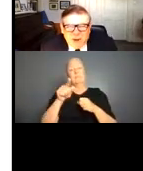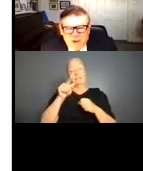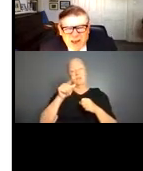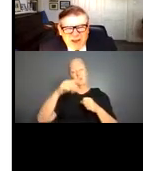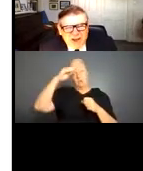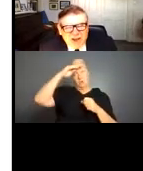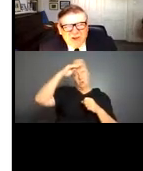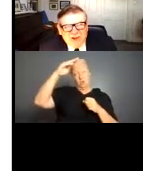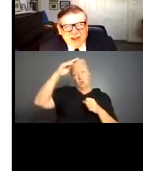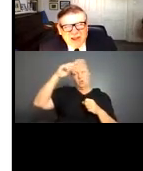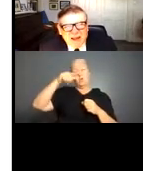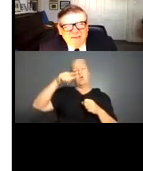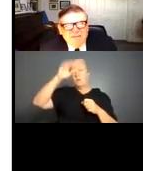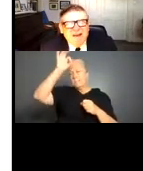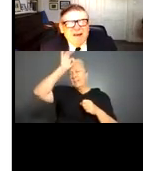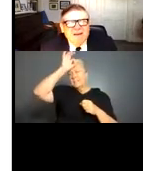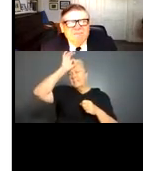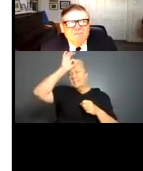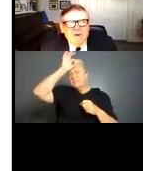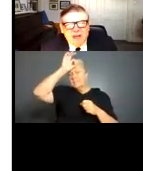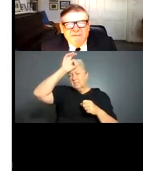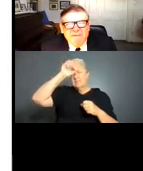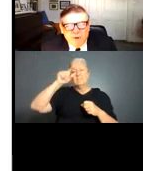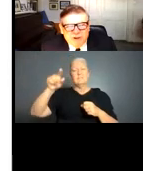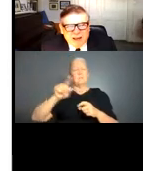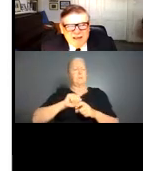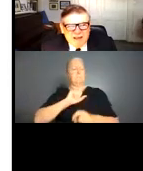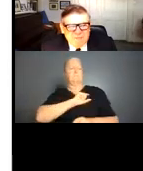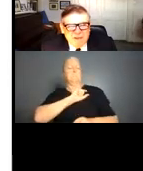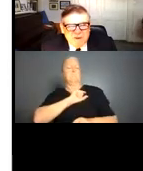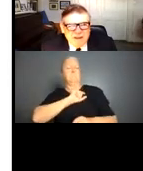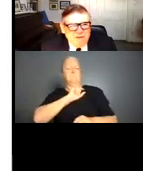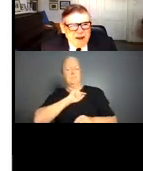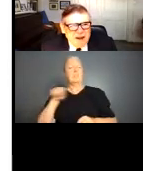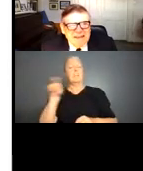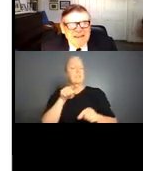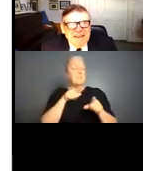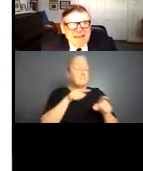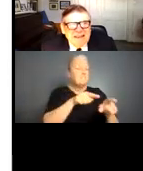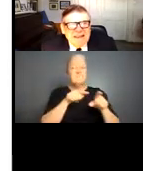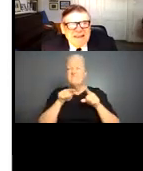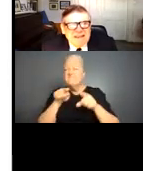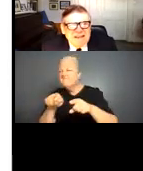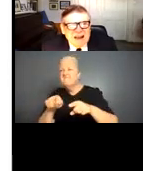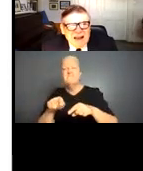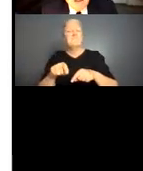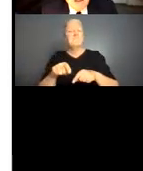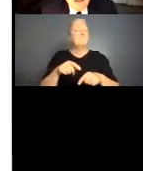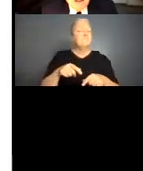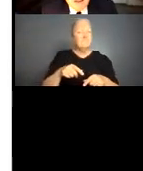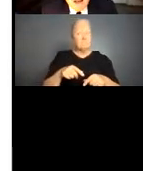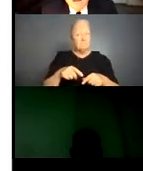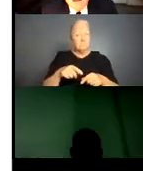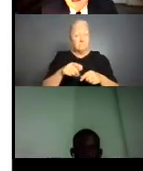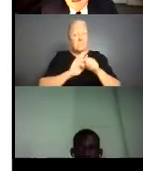was a communication issue, so they used their force against these people. Is that right? That led to